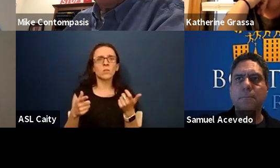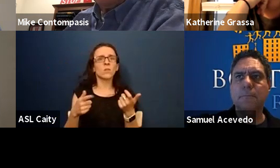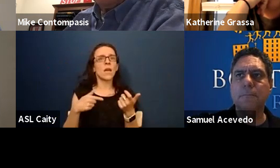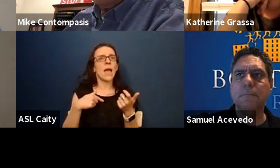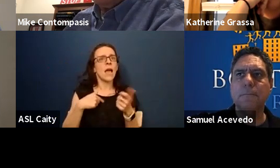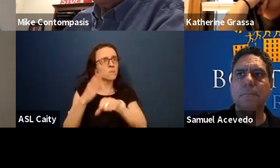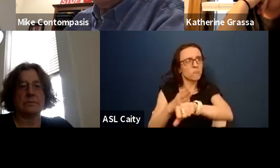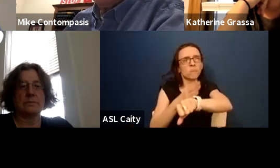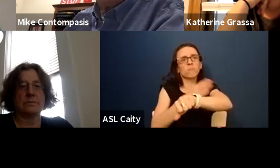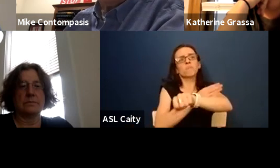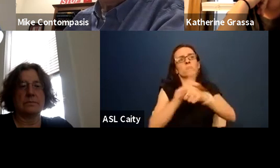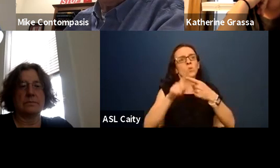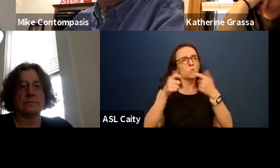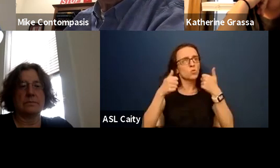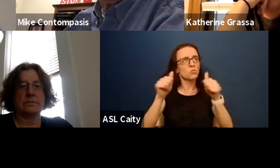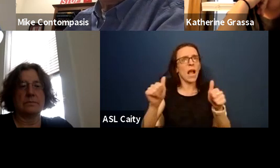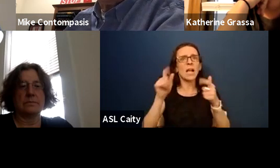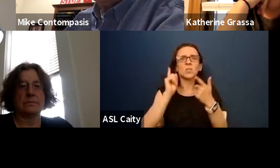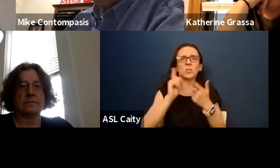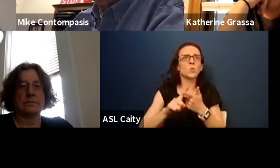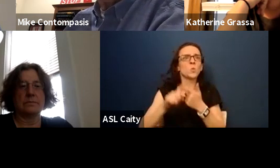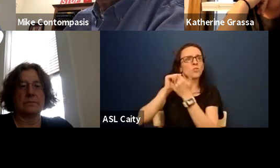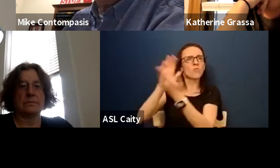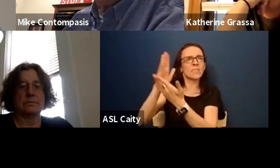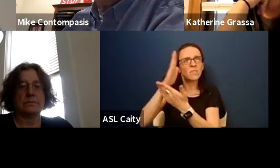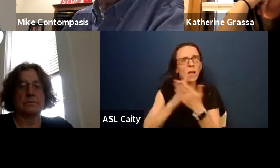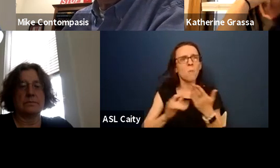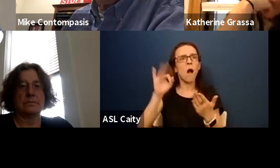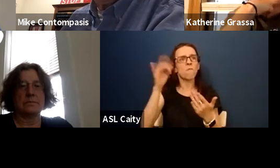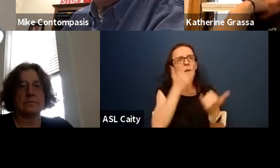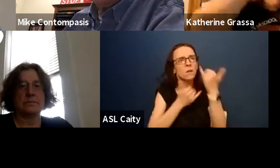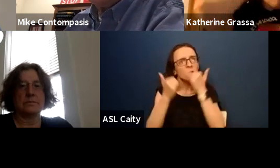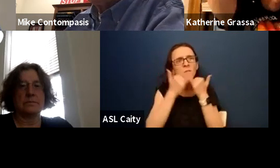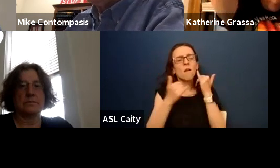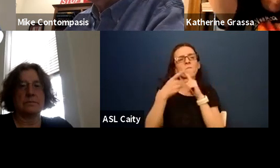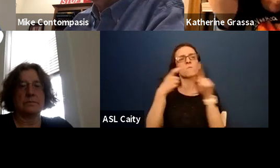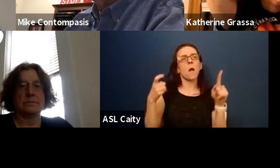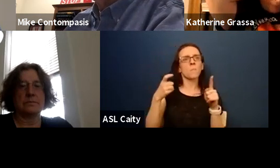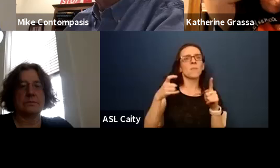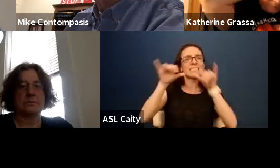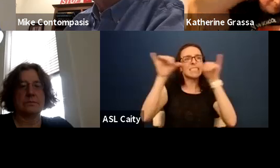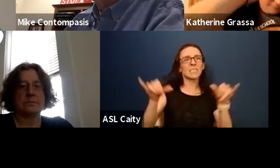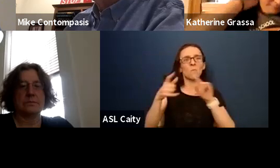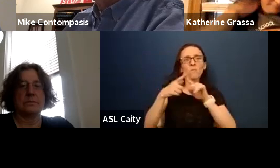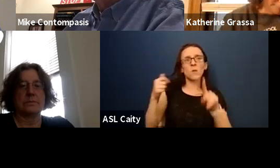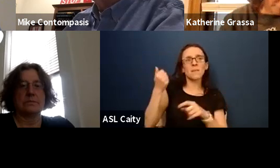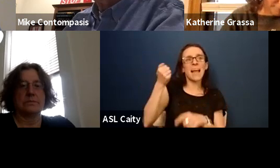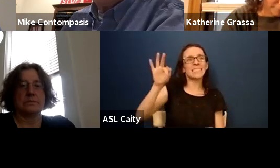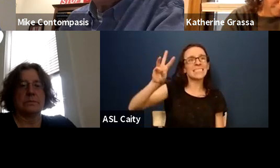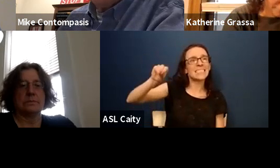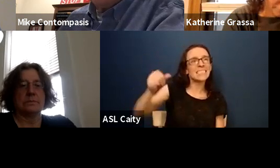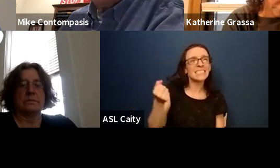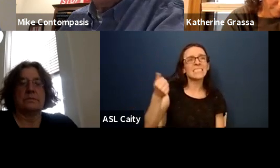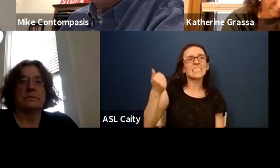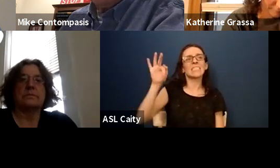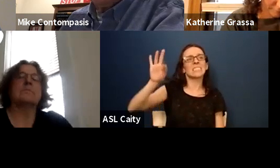address some of the faults of the system in the 60s and 70s and the 80s. And we've